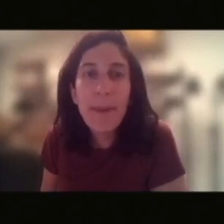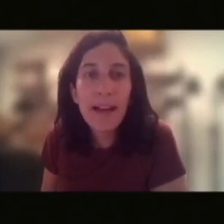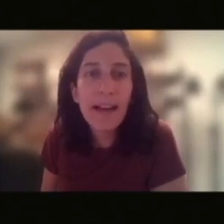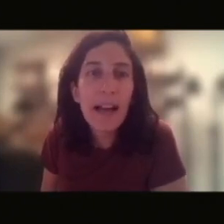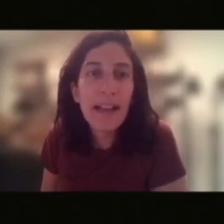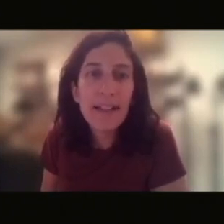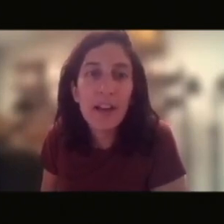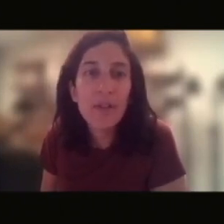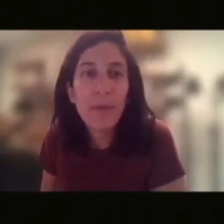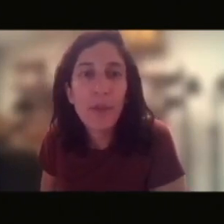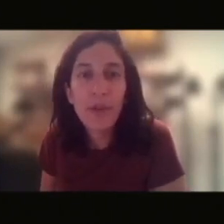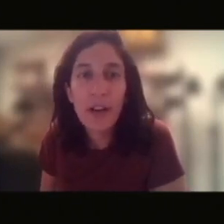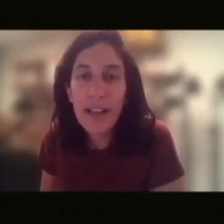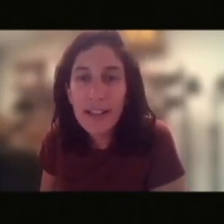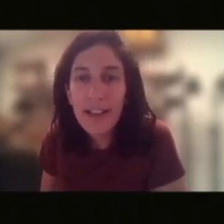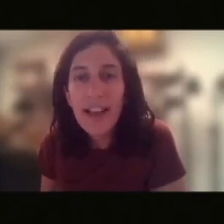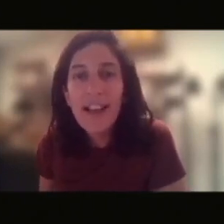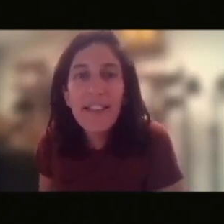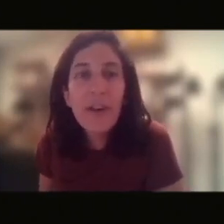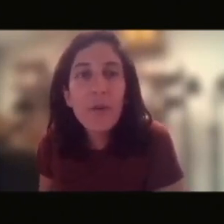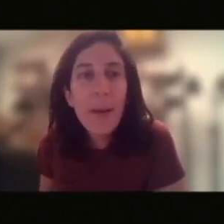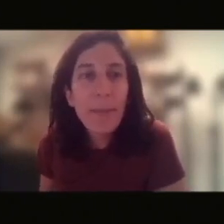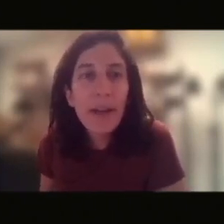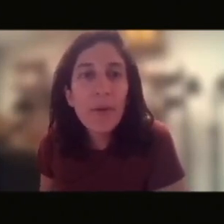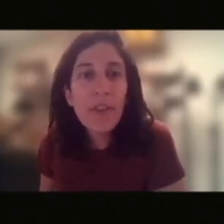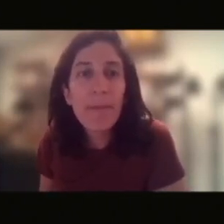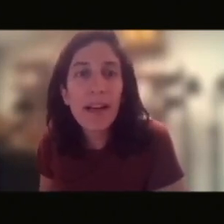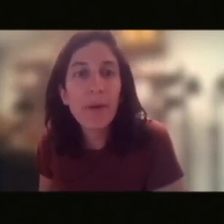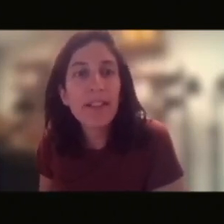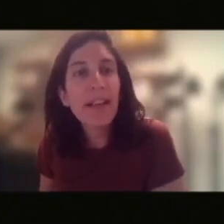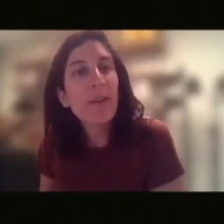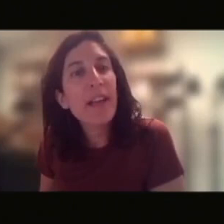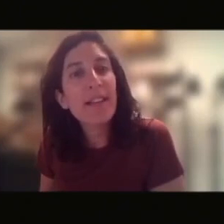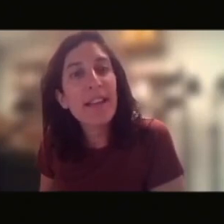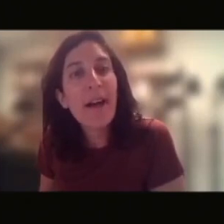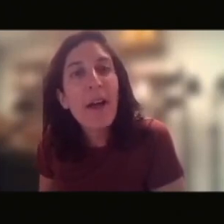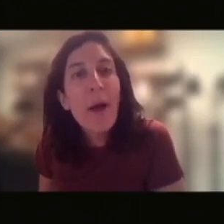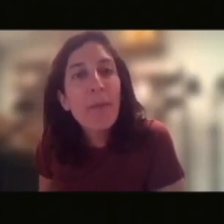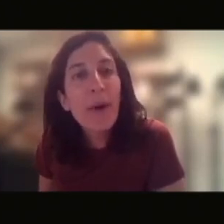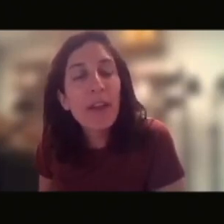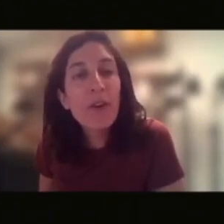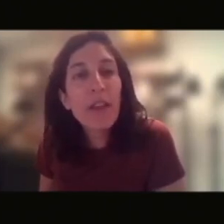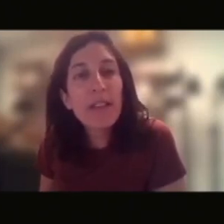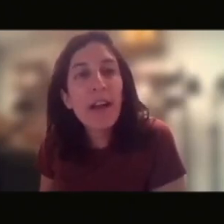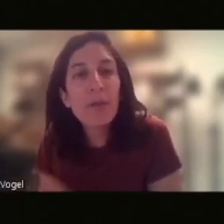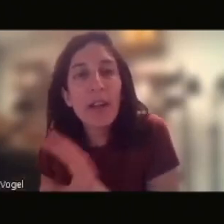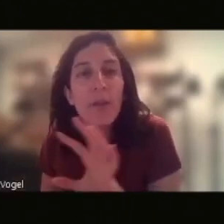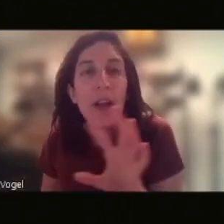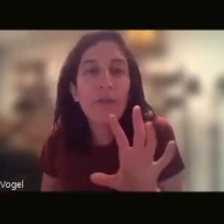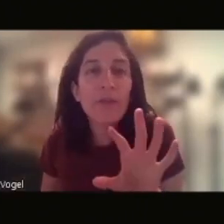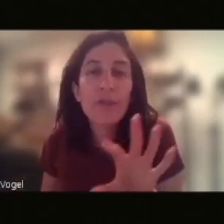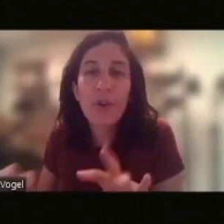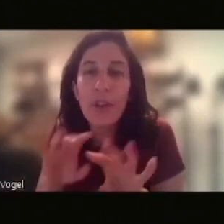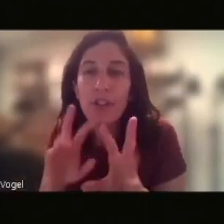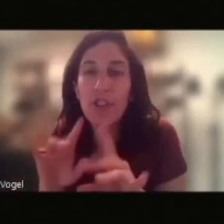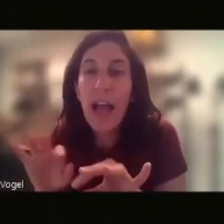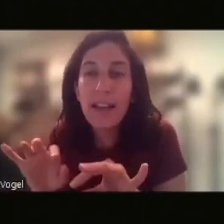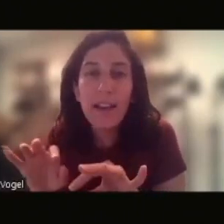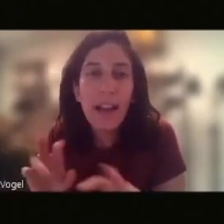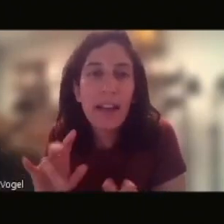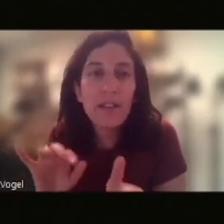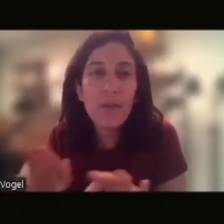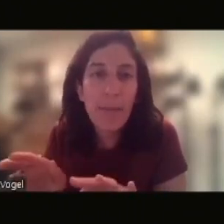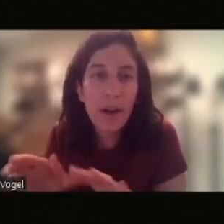want to have an activity to start running our engines. Well, I have a question for the audience. Can